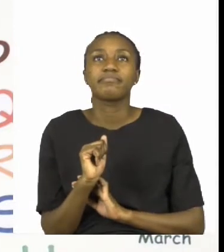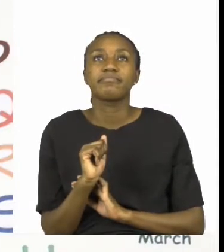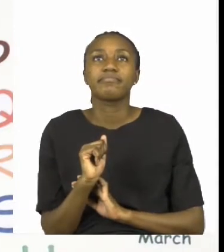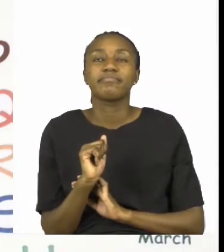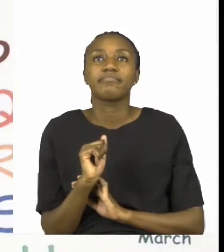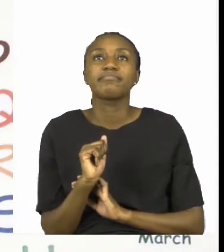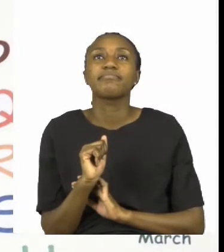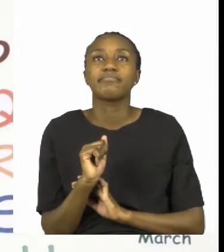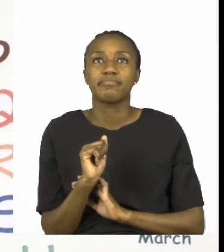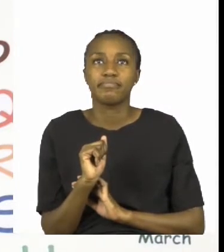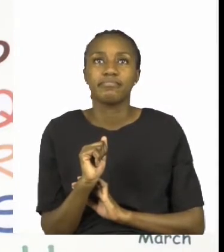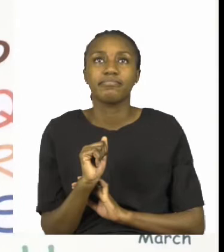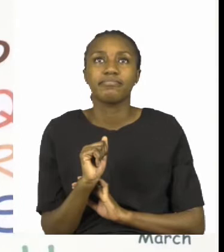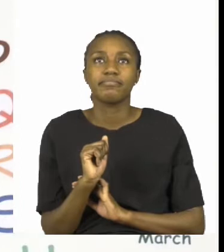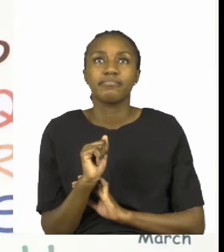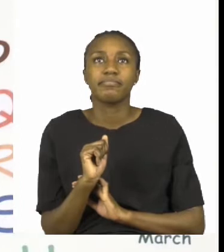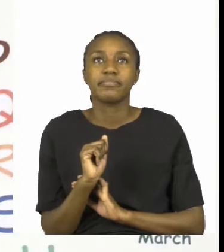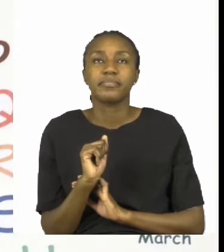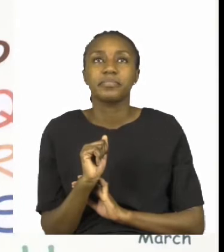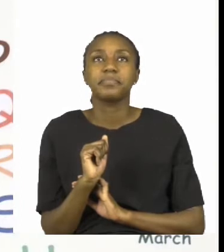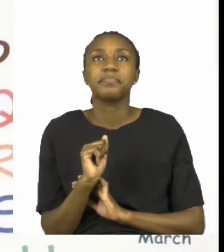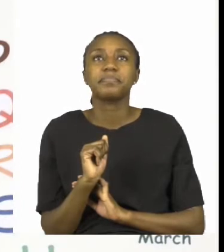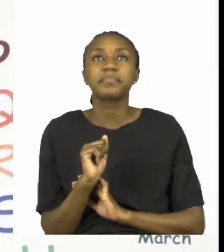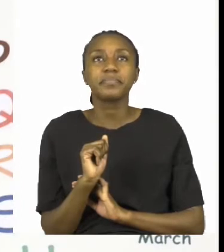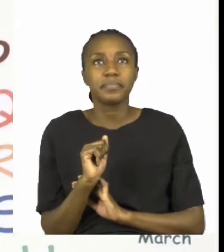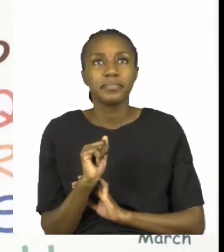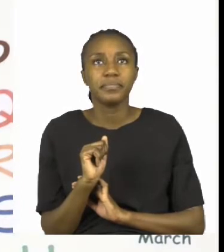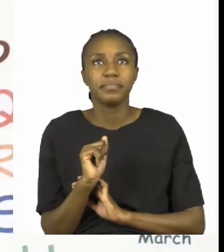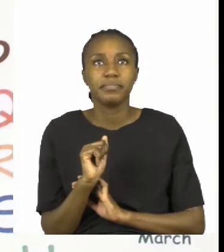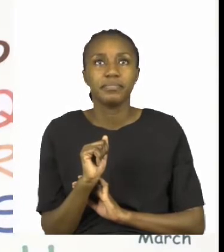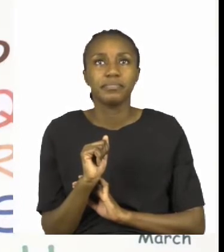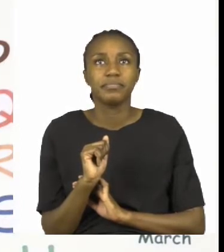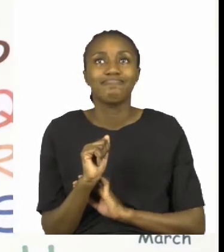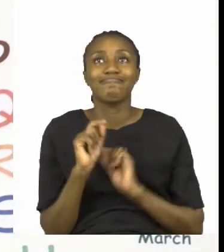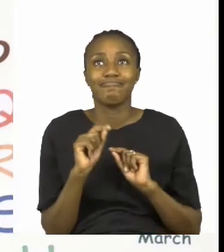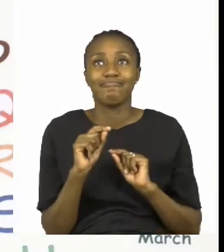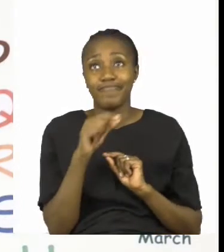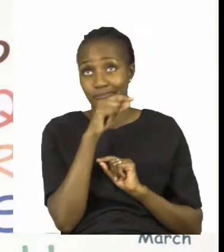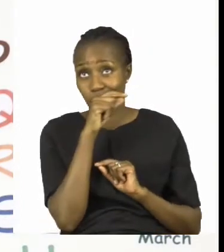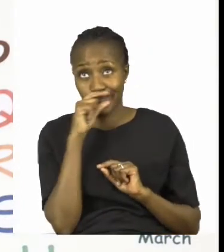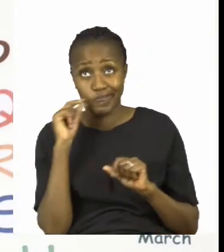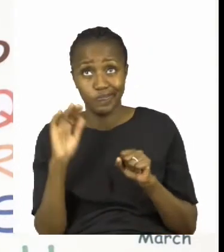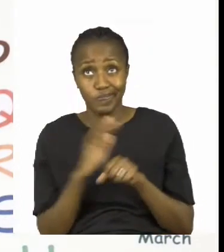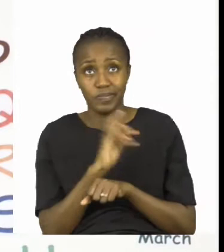to those who knew the answer before I gave it to you. Now we have our